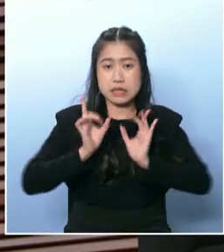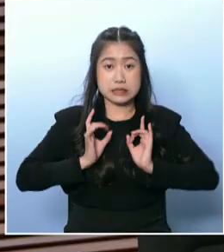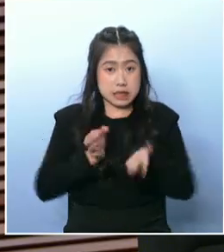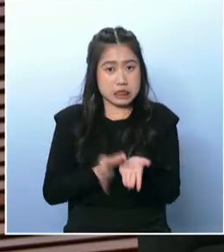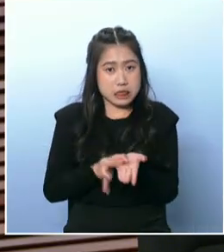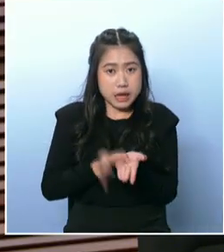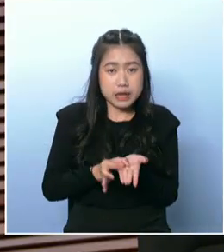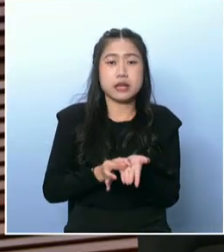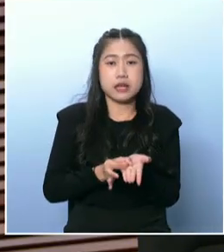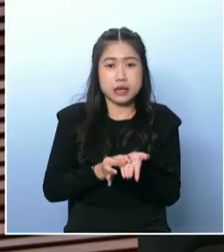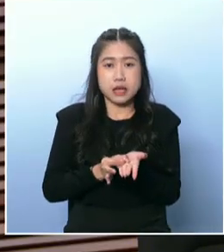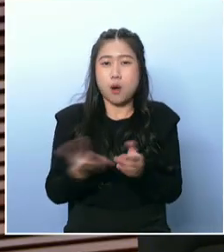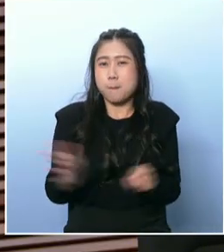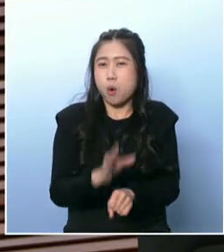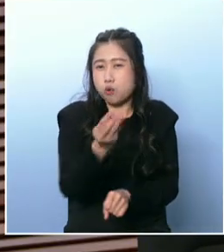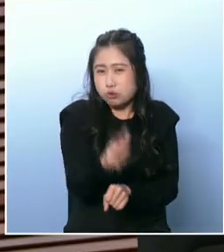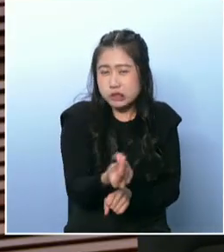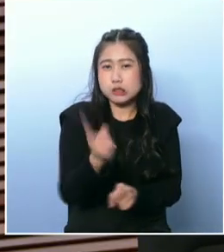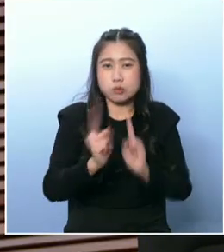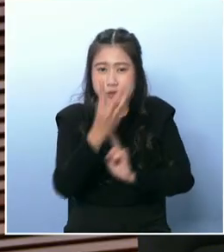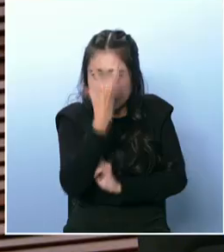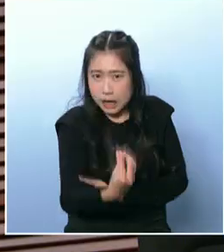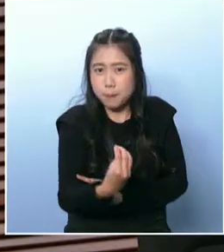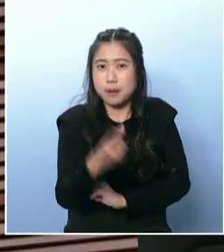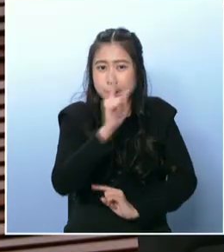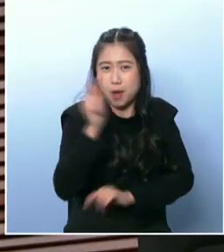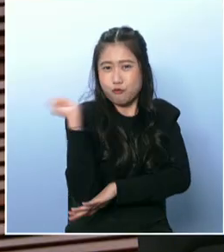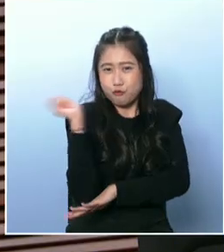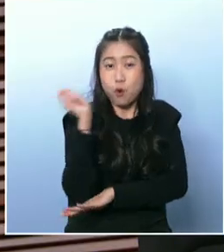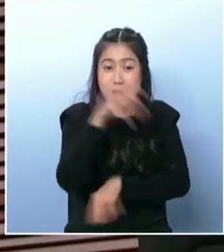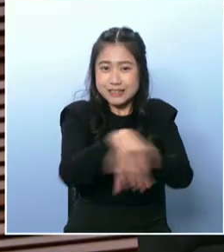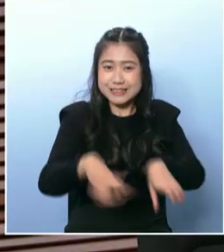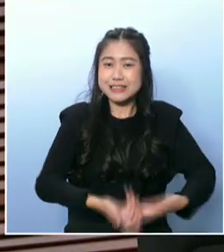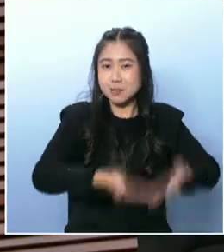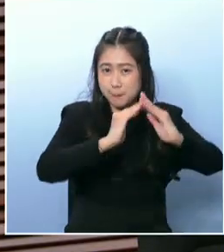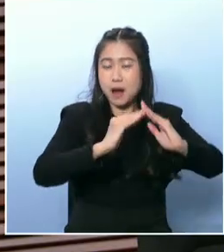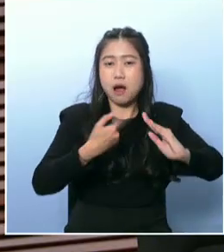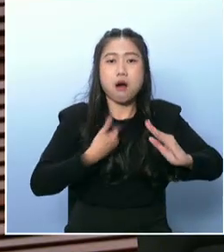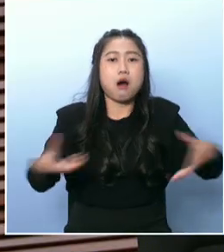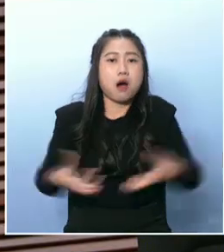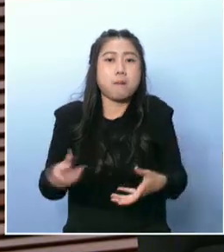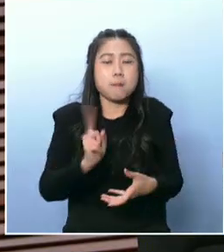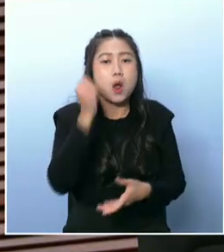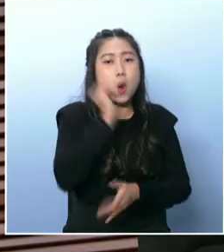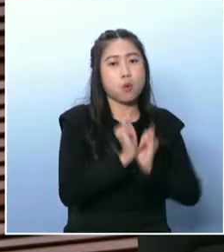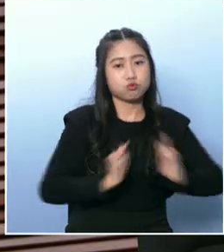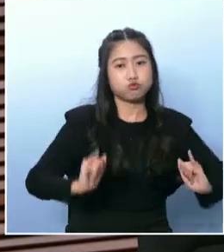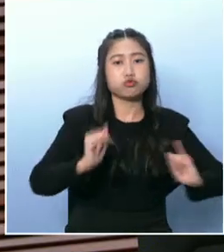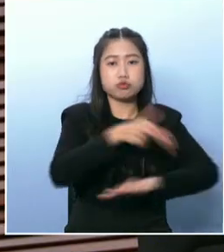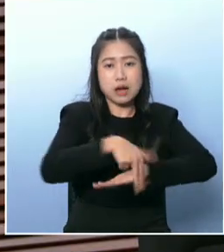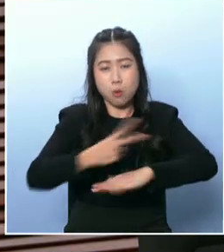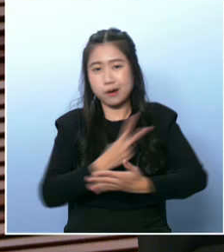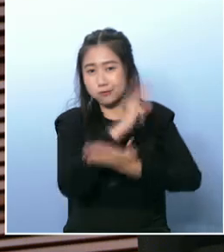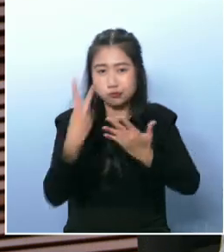RCHEs. So that's why for the incentive scheme, we have tried to